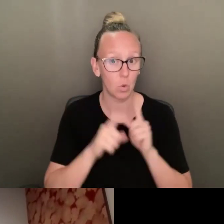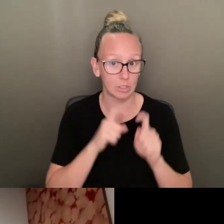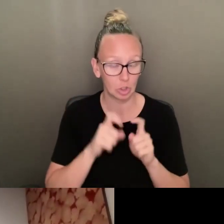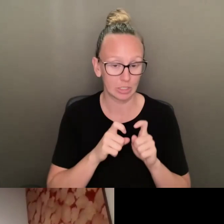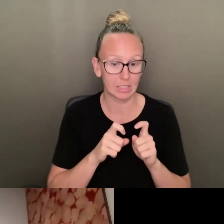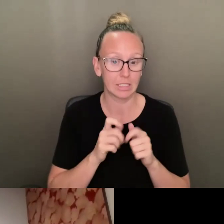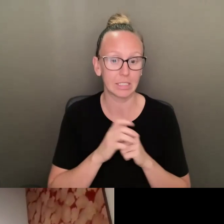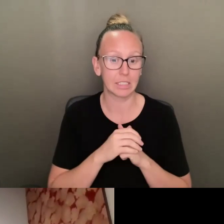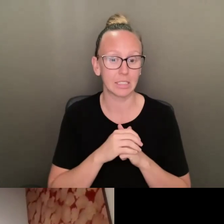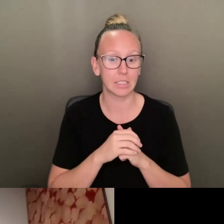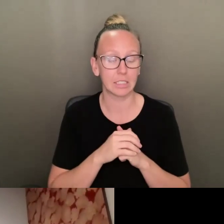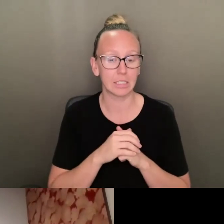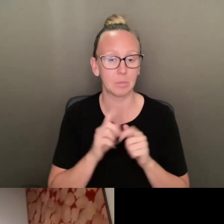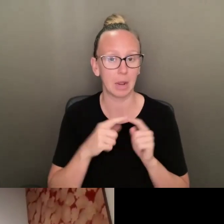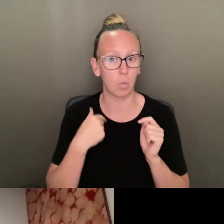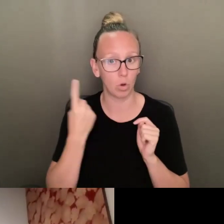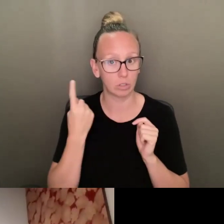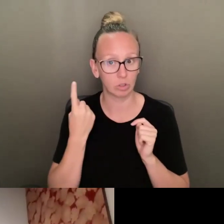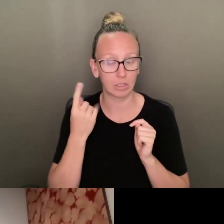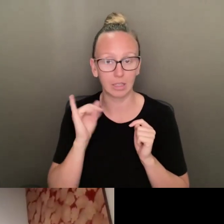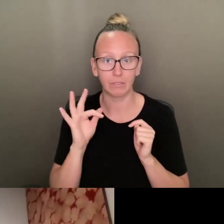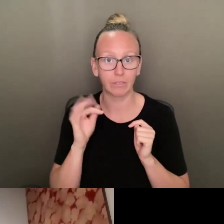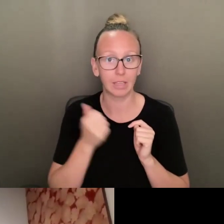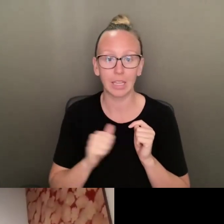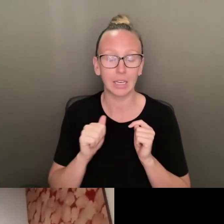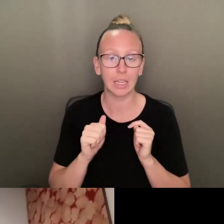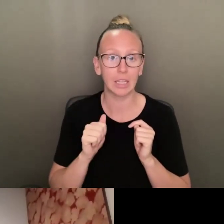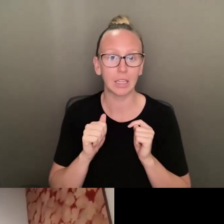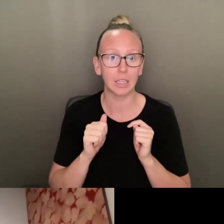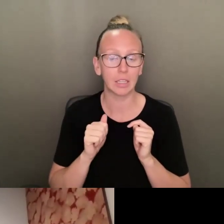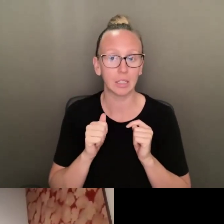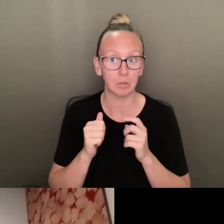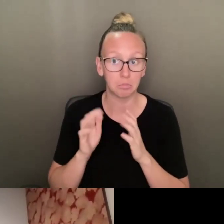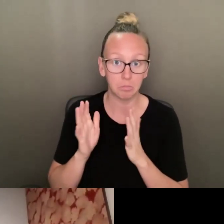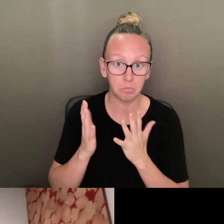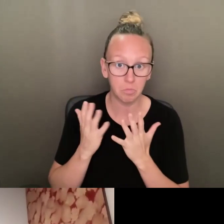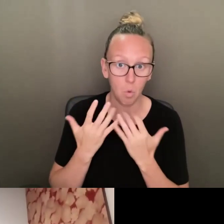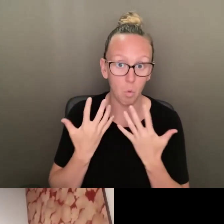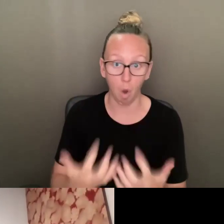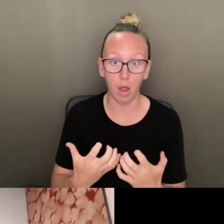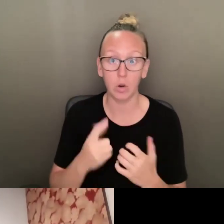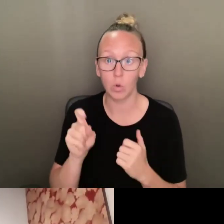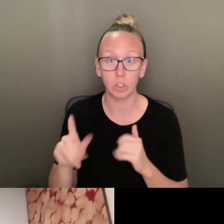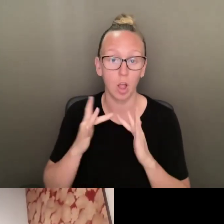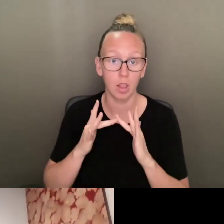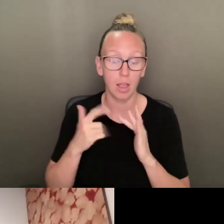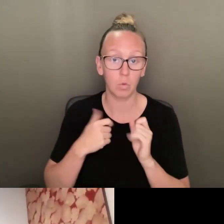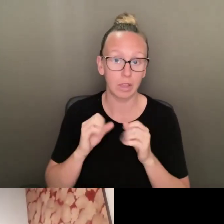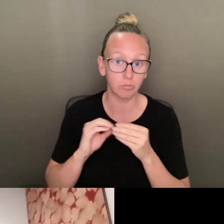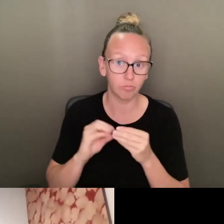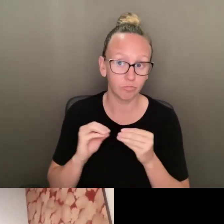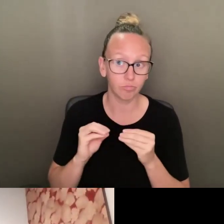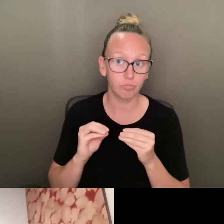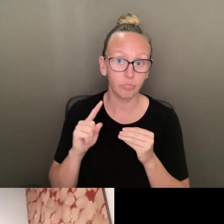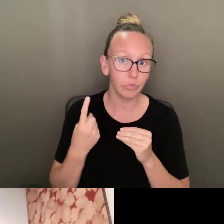there, but I'm just wondering if there are any pressing questions online that we might share, or